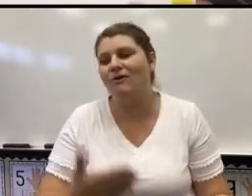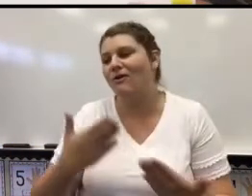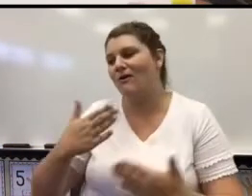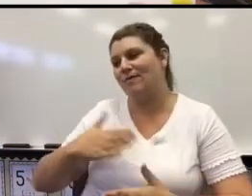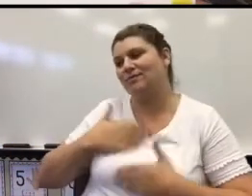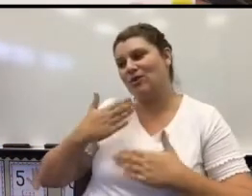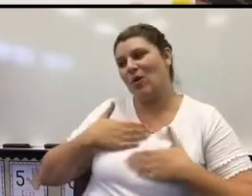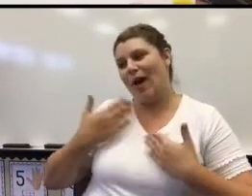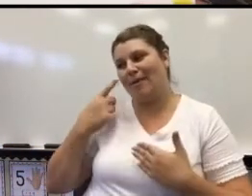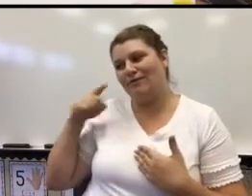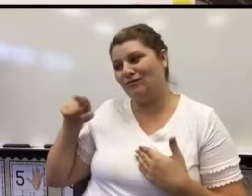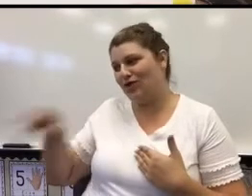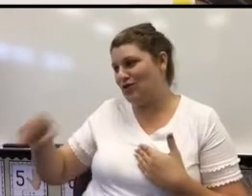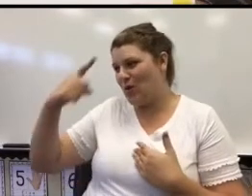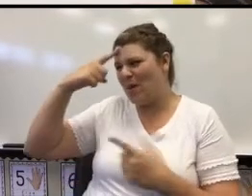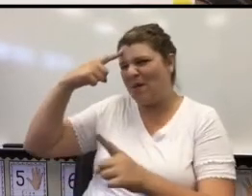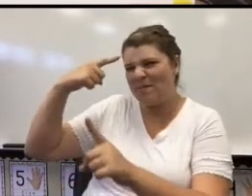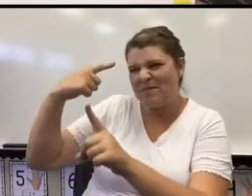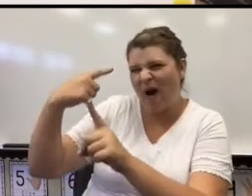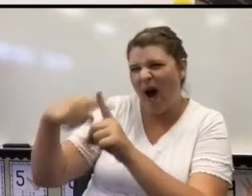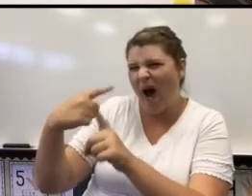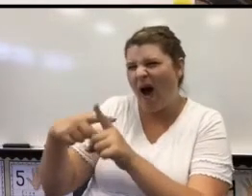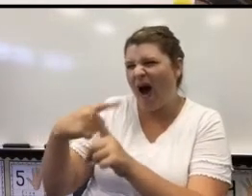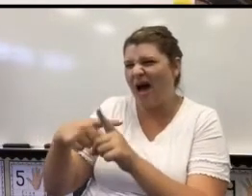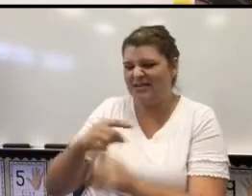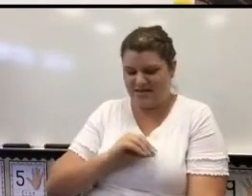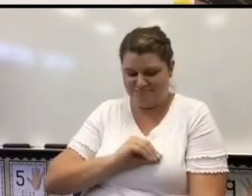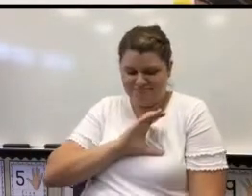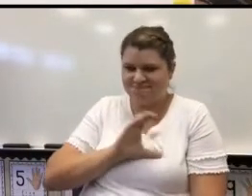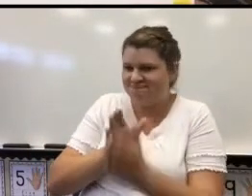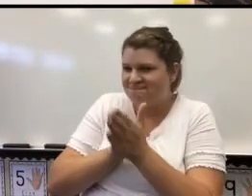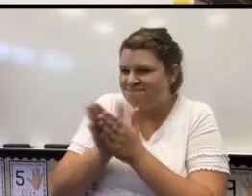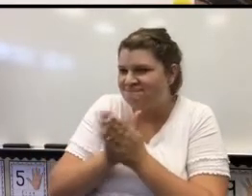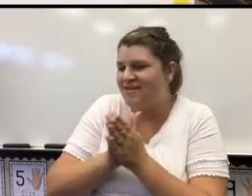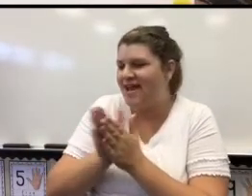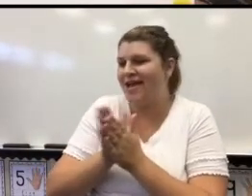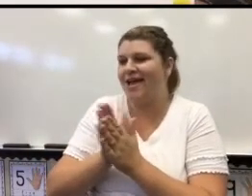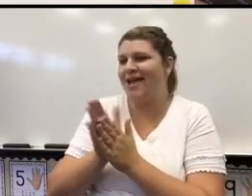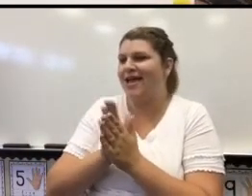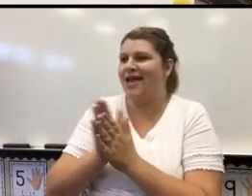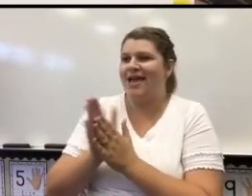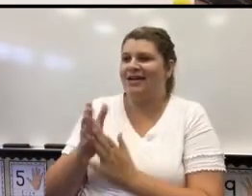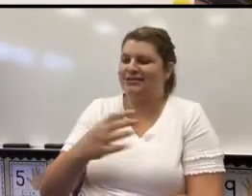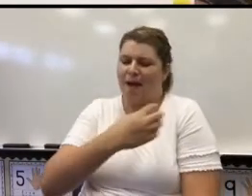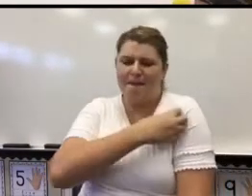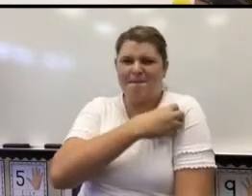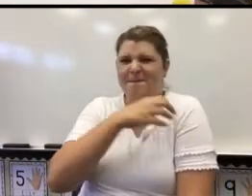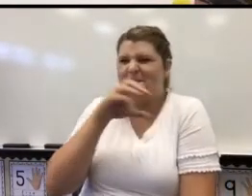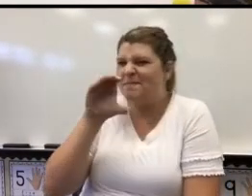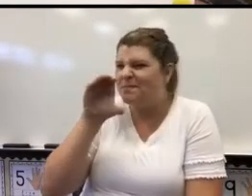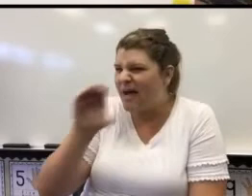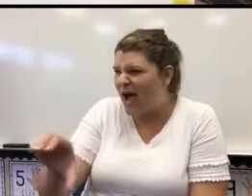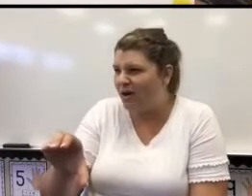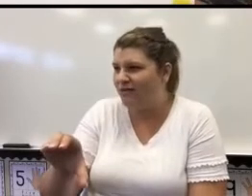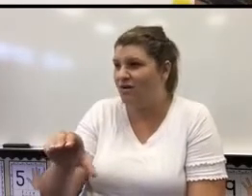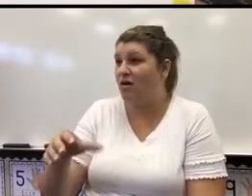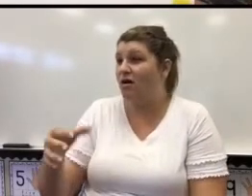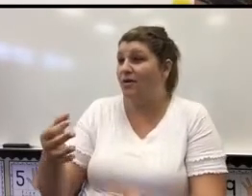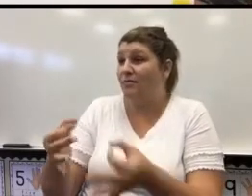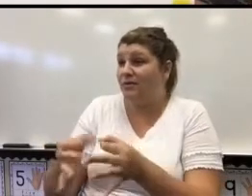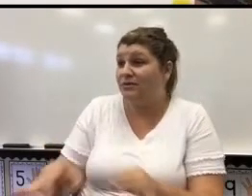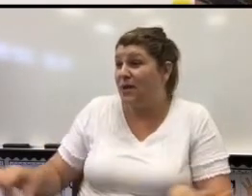am so happy for you," said Joy. "Positive energy is a powerful thing. And do you know what the